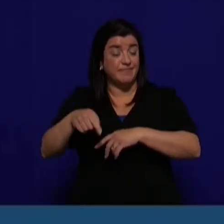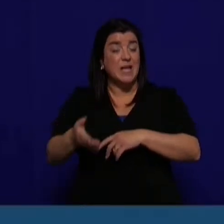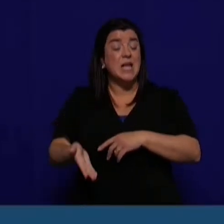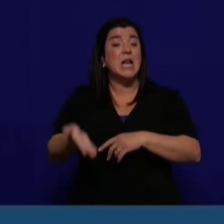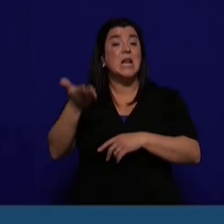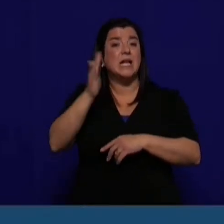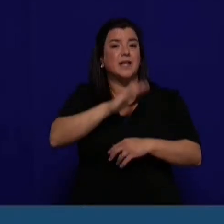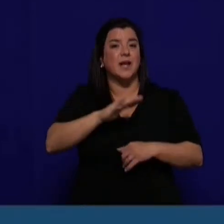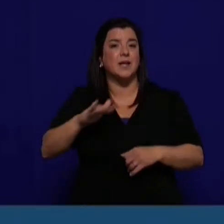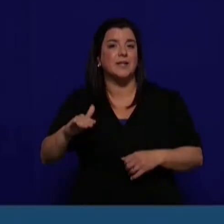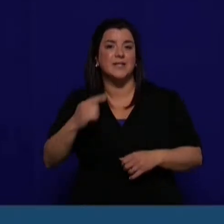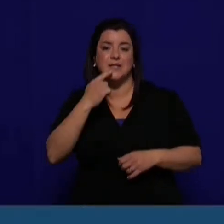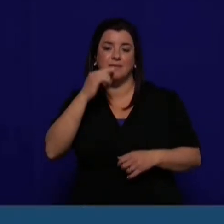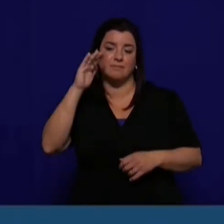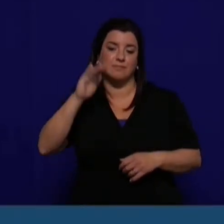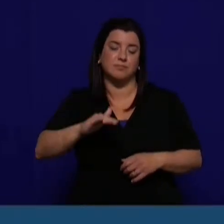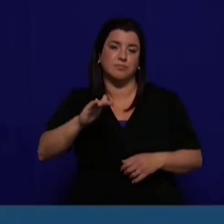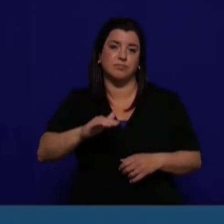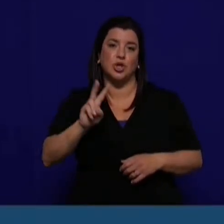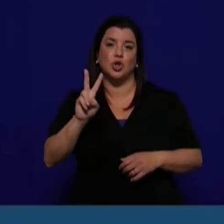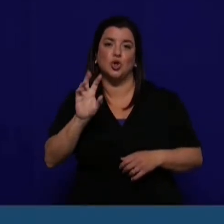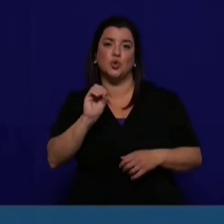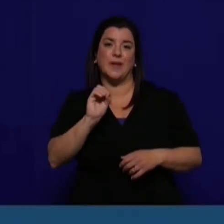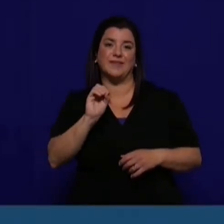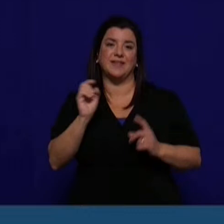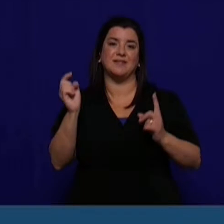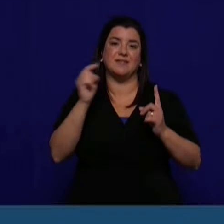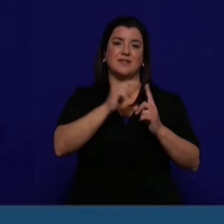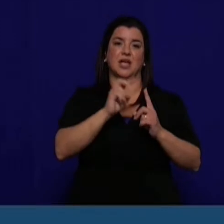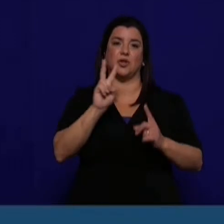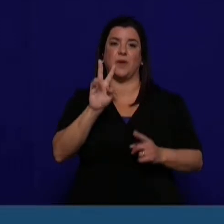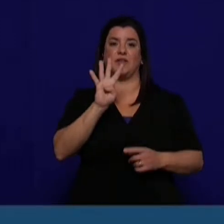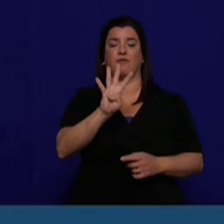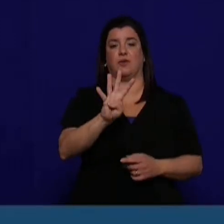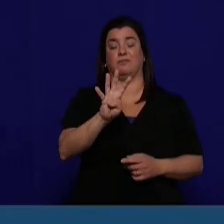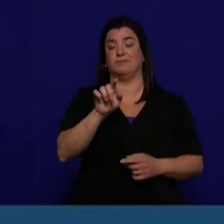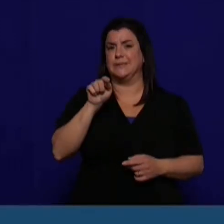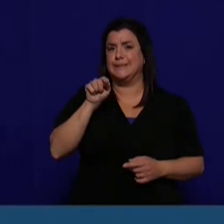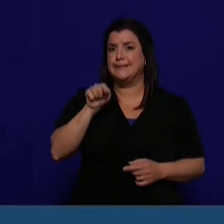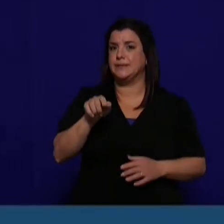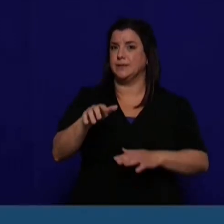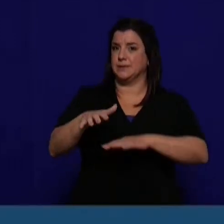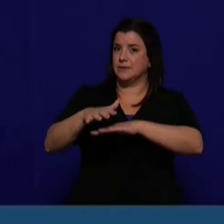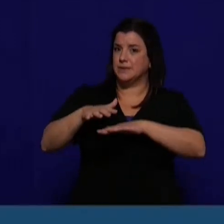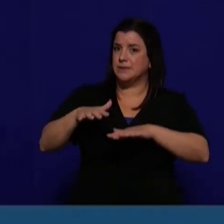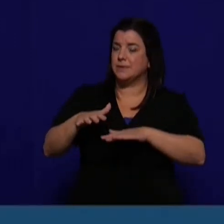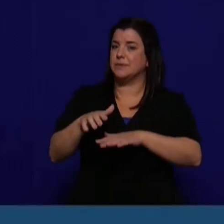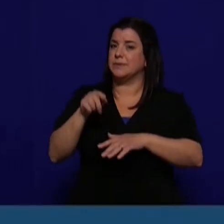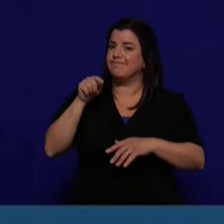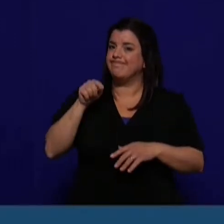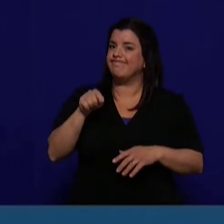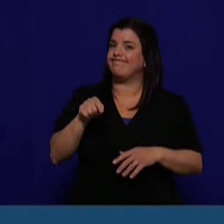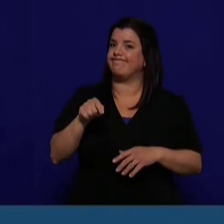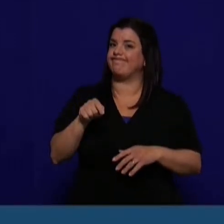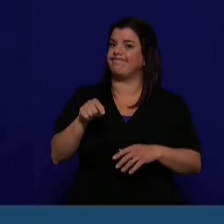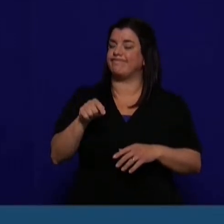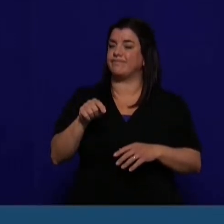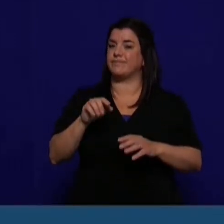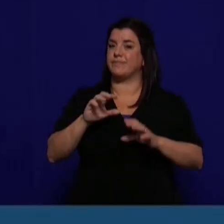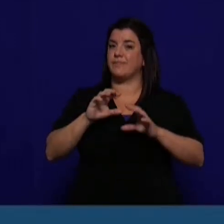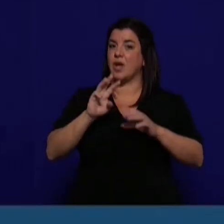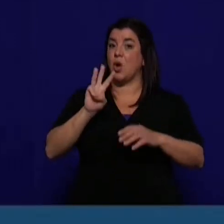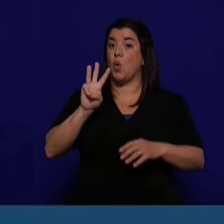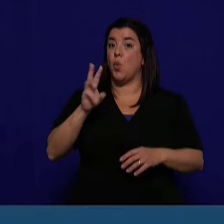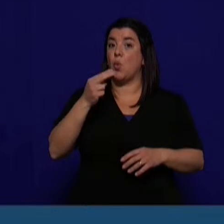tal-każijiet kienu ta' etajiet bejn 20 u 24 sena li din hija sitwazzjoni anke li l-Aqda Dinja tas-Saħħa